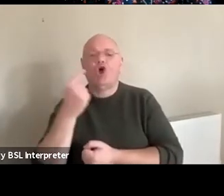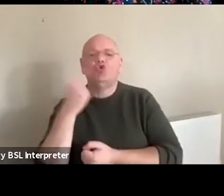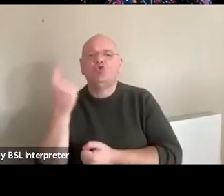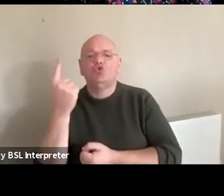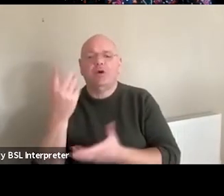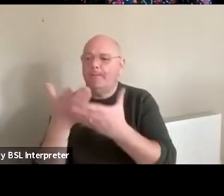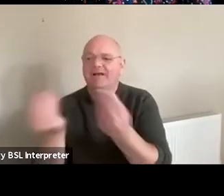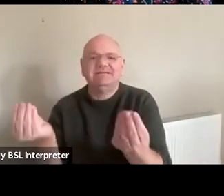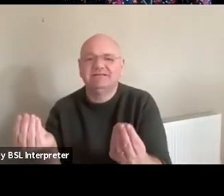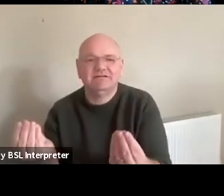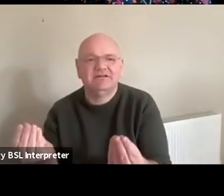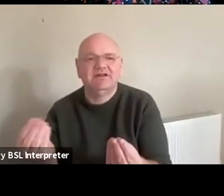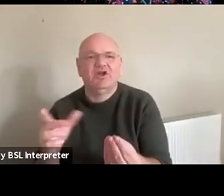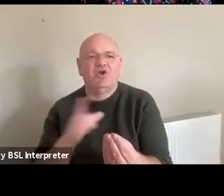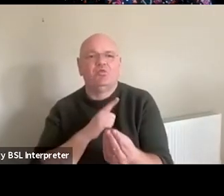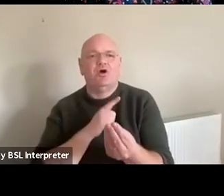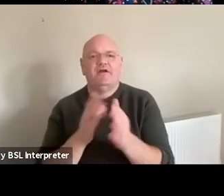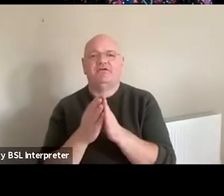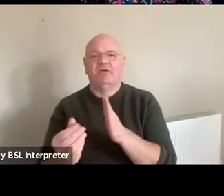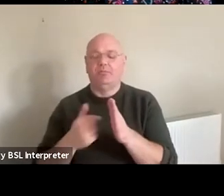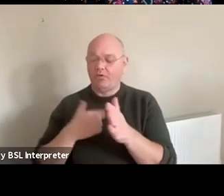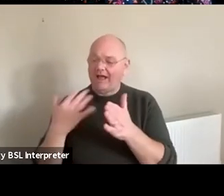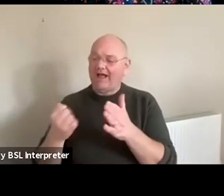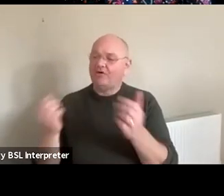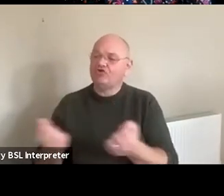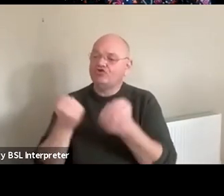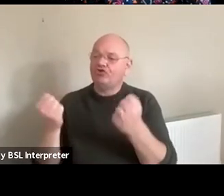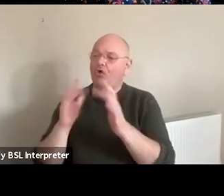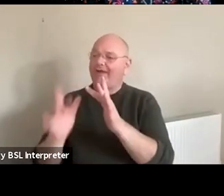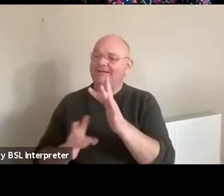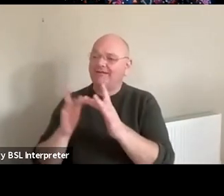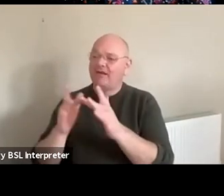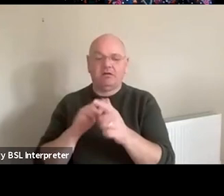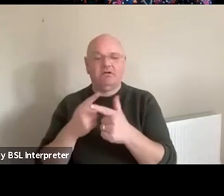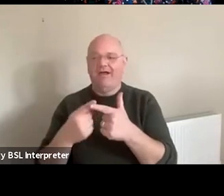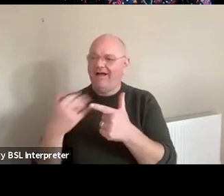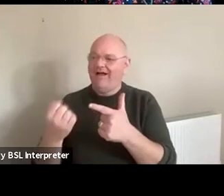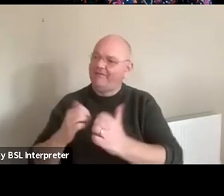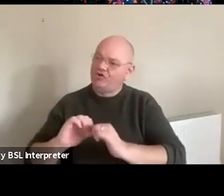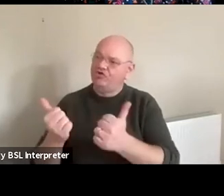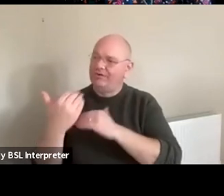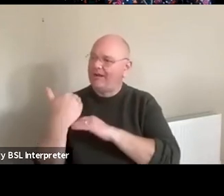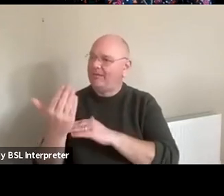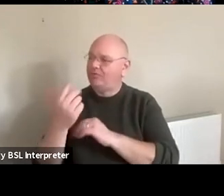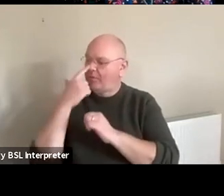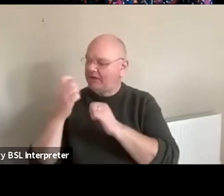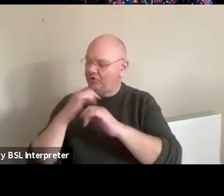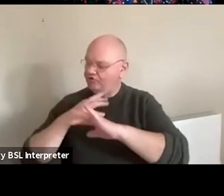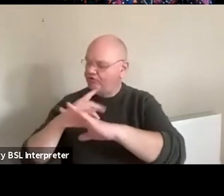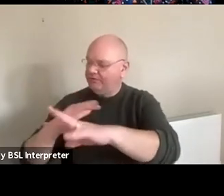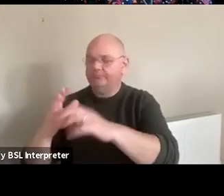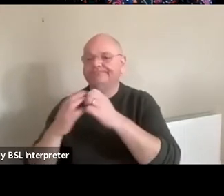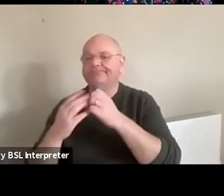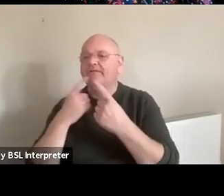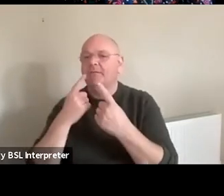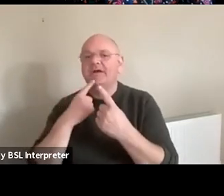access things like, you know, good frequent internet, a decent laptop that can stream. And I know so many people who didn't have that, not even